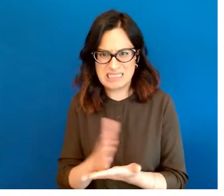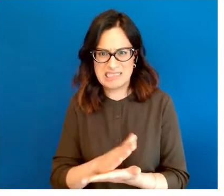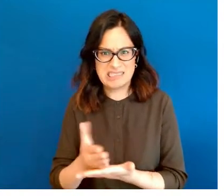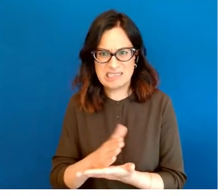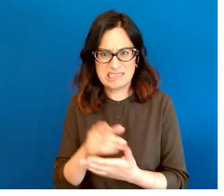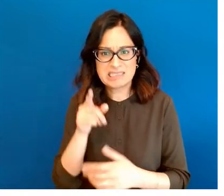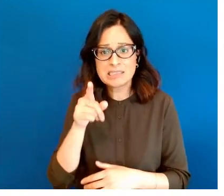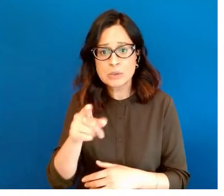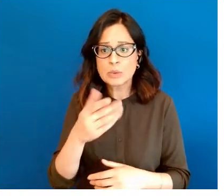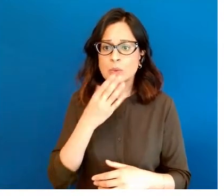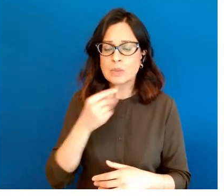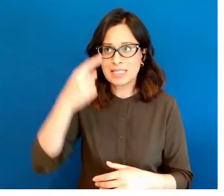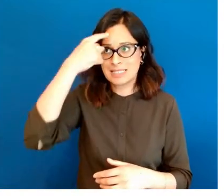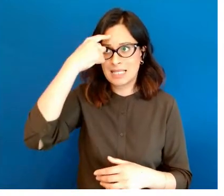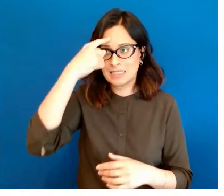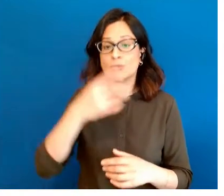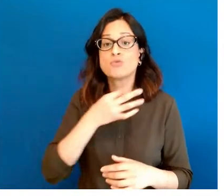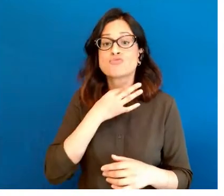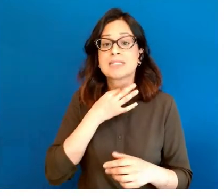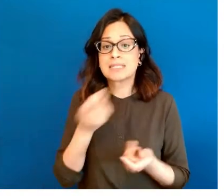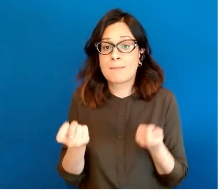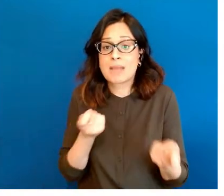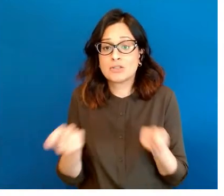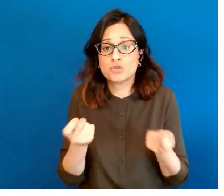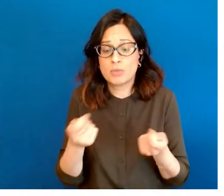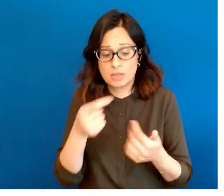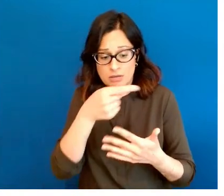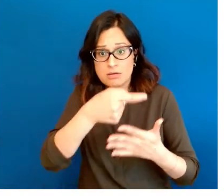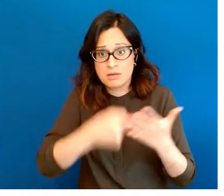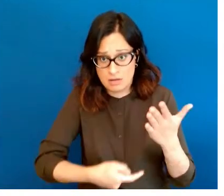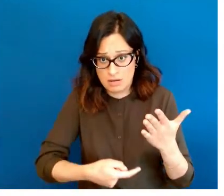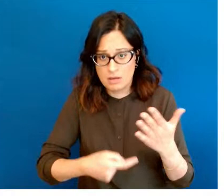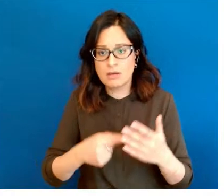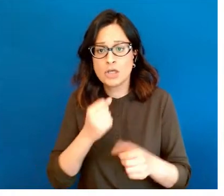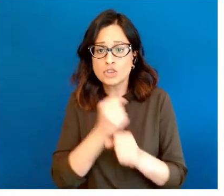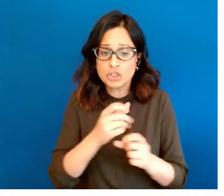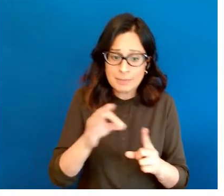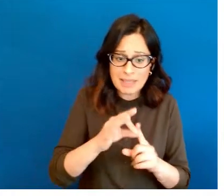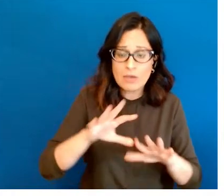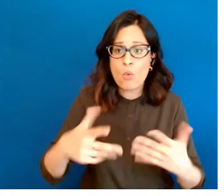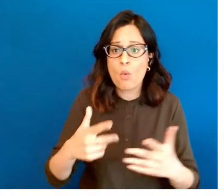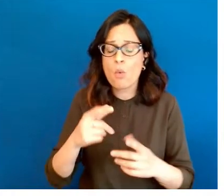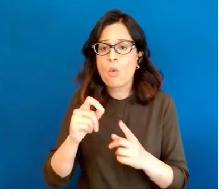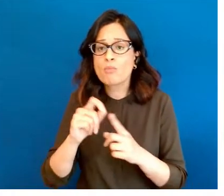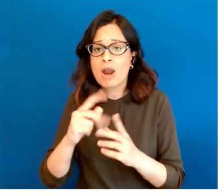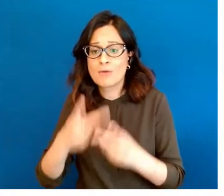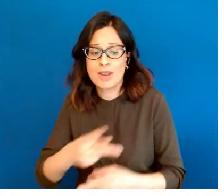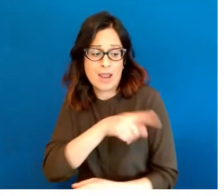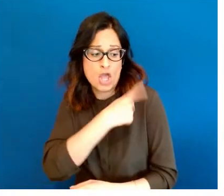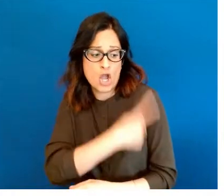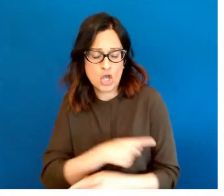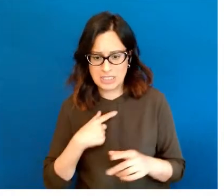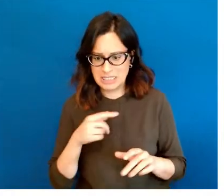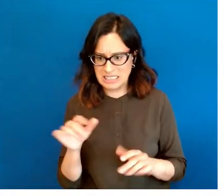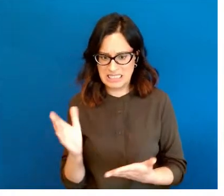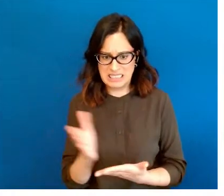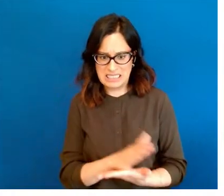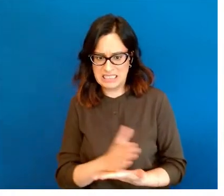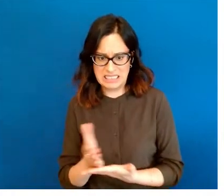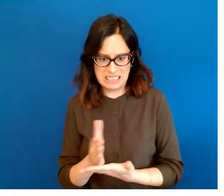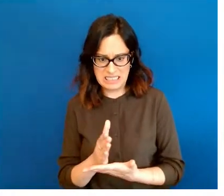sensible risk management principles, and I think as a GP or primary care nurse, if you're in doubt about whether to give an adrenaline pen, you probably should give